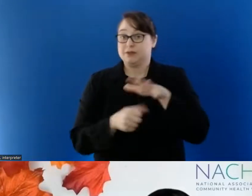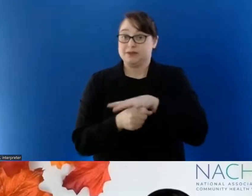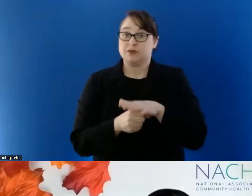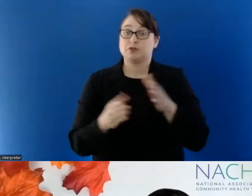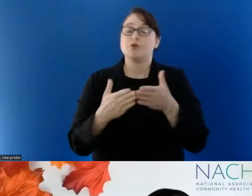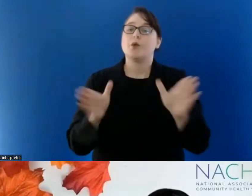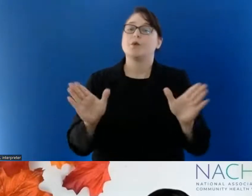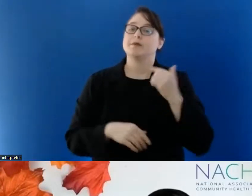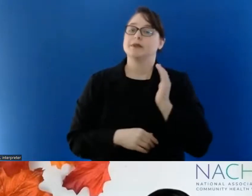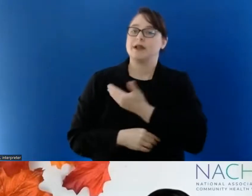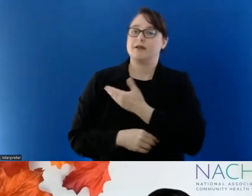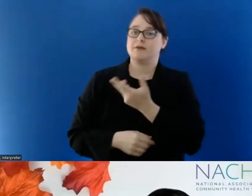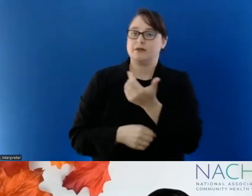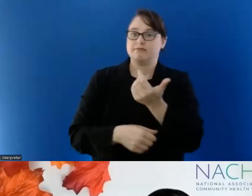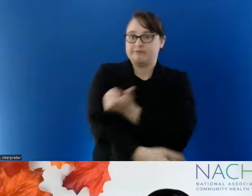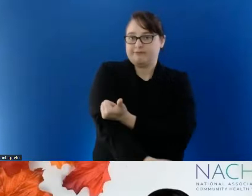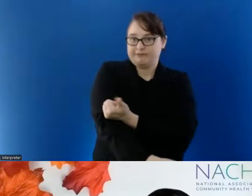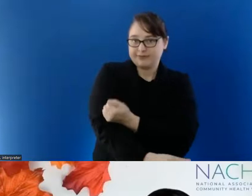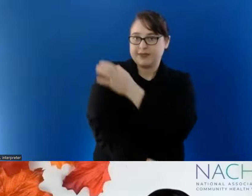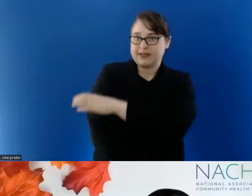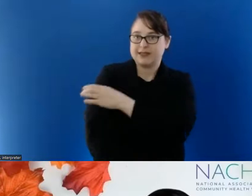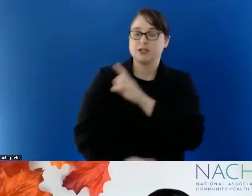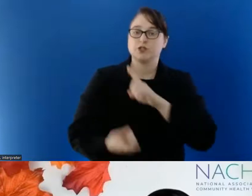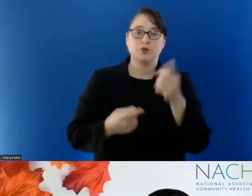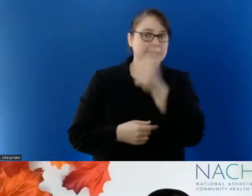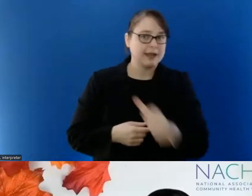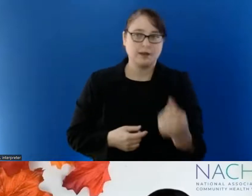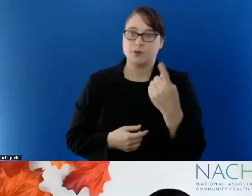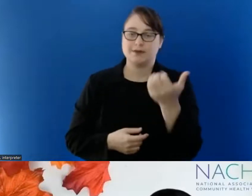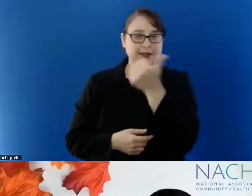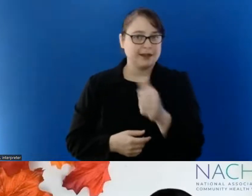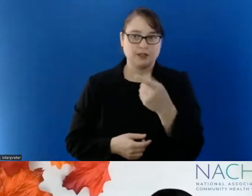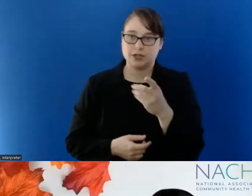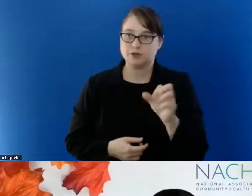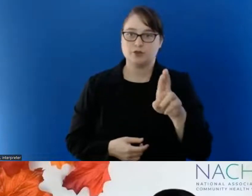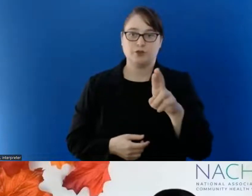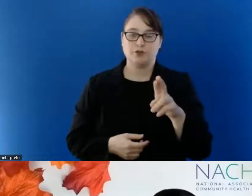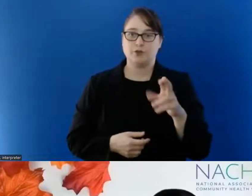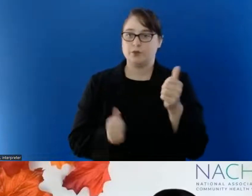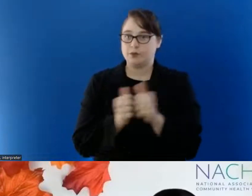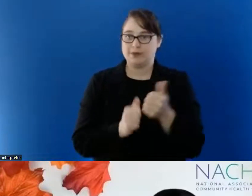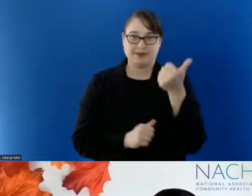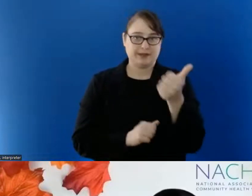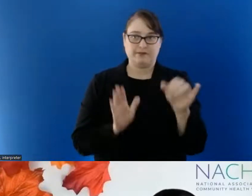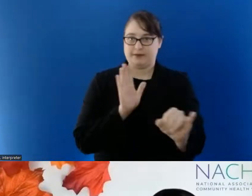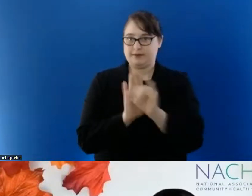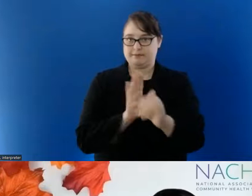up our vaccine clinics to anybody, any gender, anyone who self-identified risk. So, that has